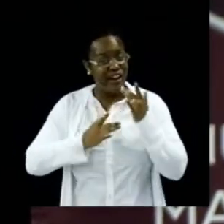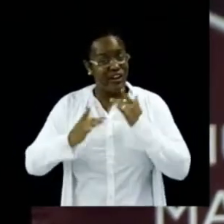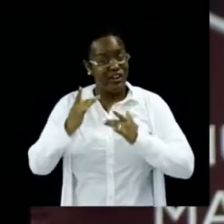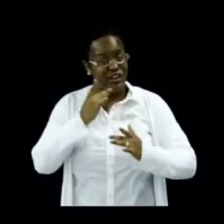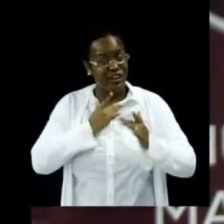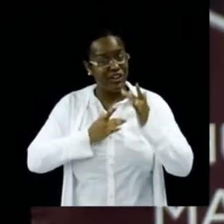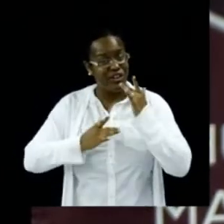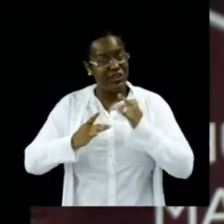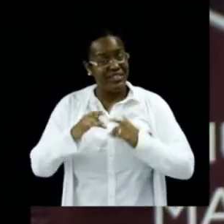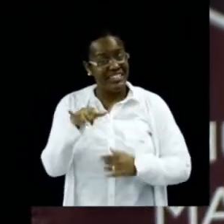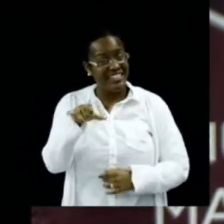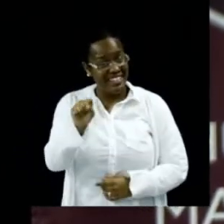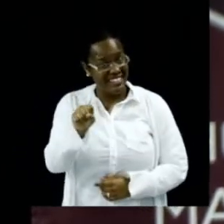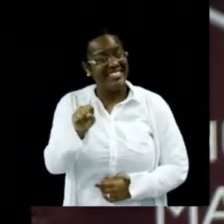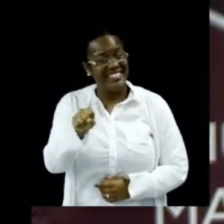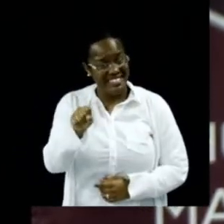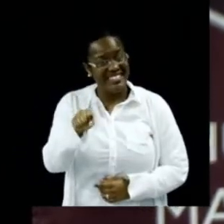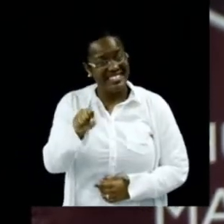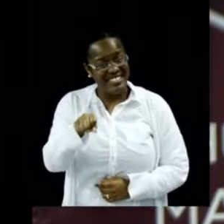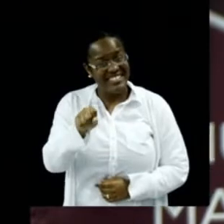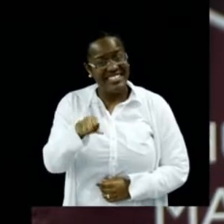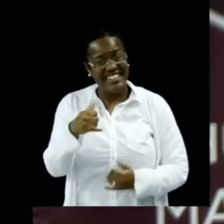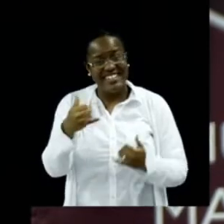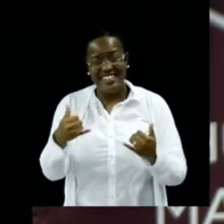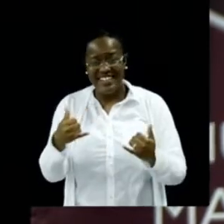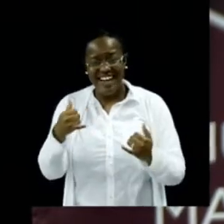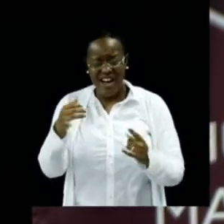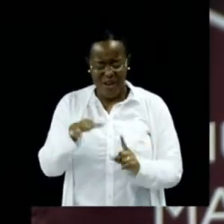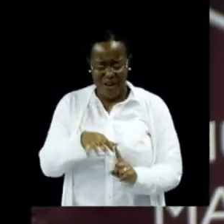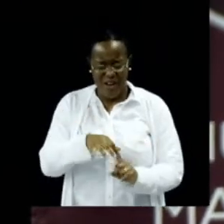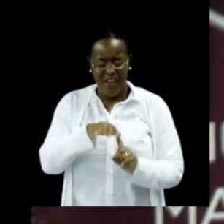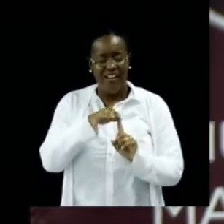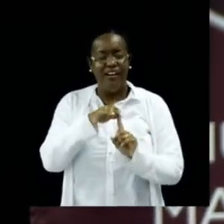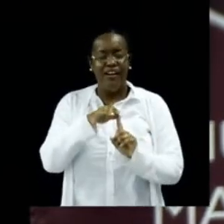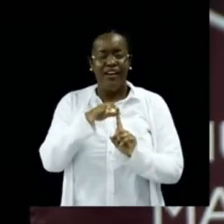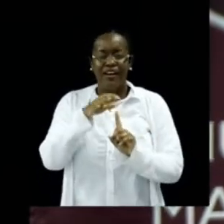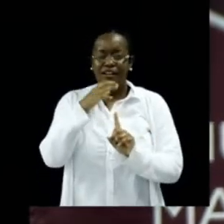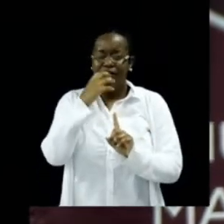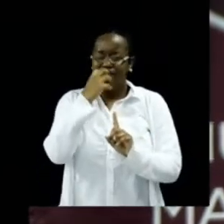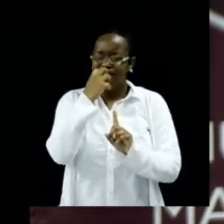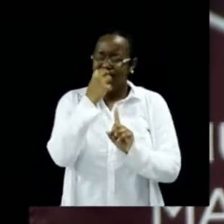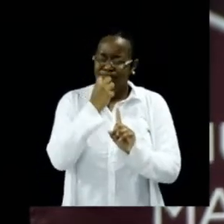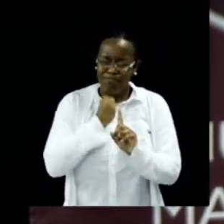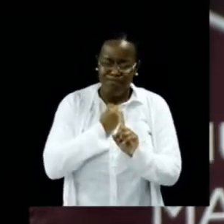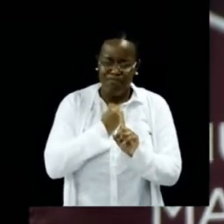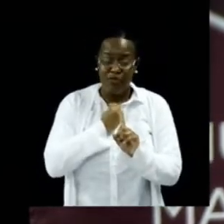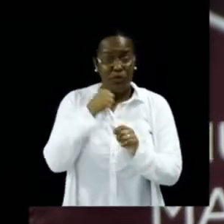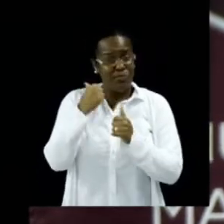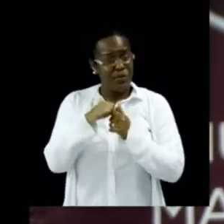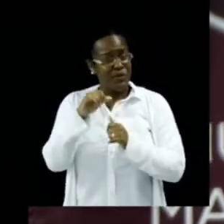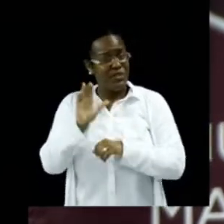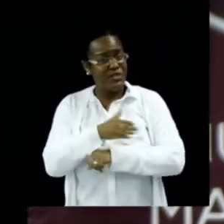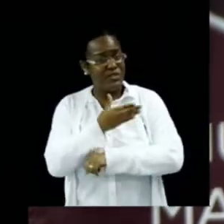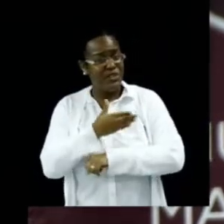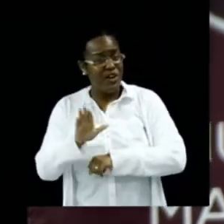Yes, you are in possession of something of great value. As the song says,